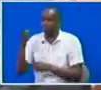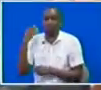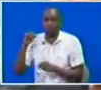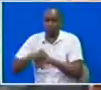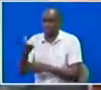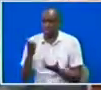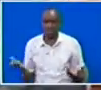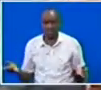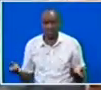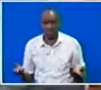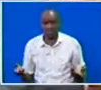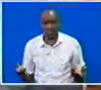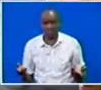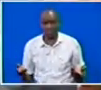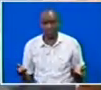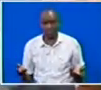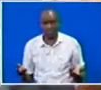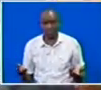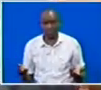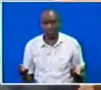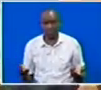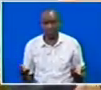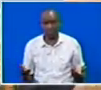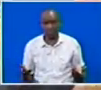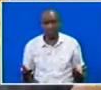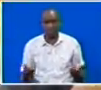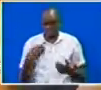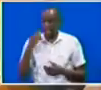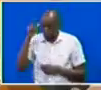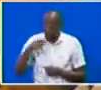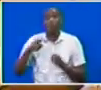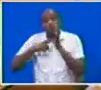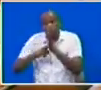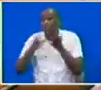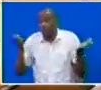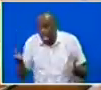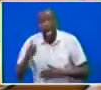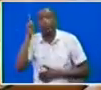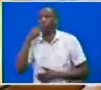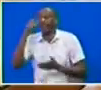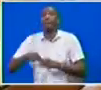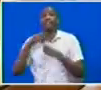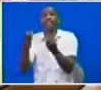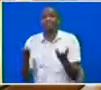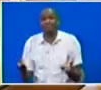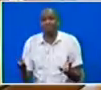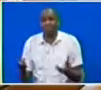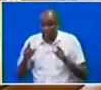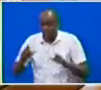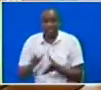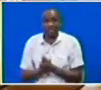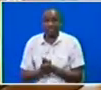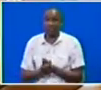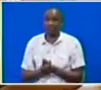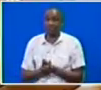me the certificate, yes. Sir? I'm not giving it. Unless and until you show me where in the law it says I should give you a certificate. I want me to